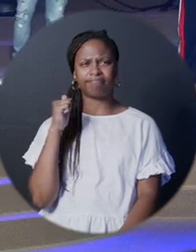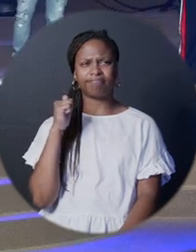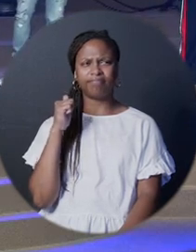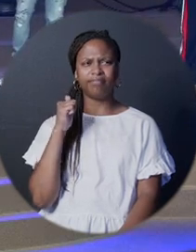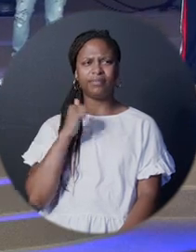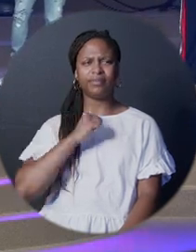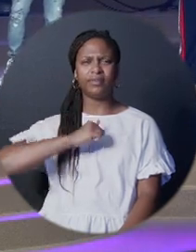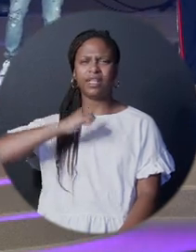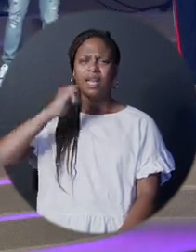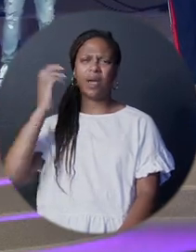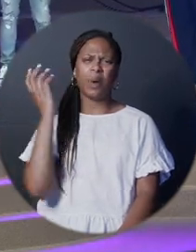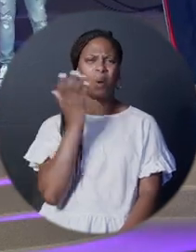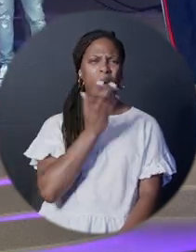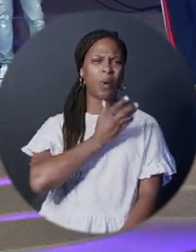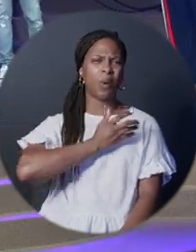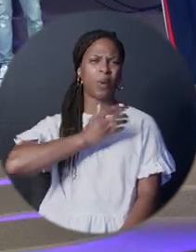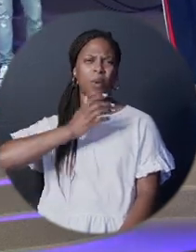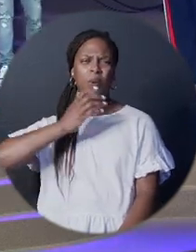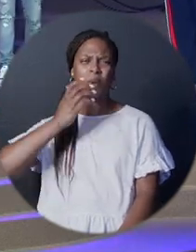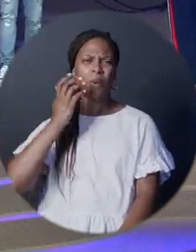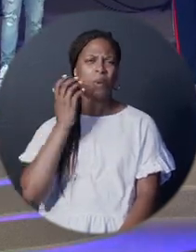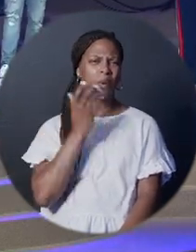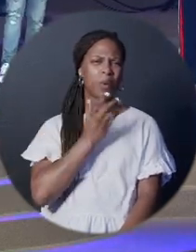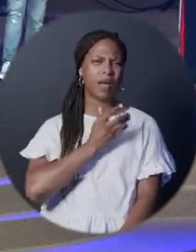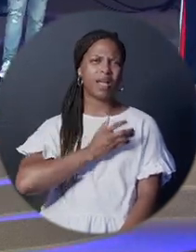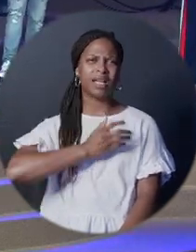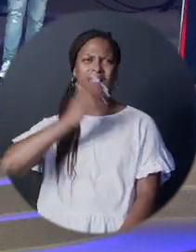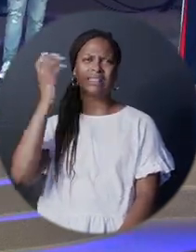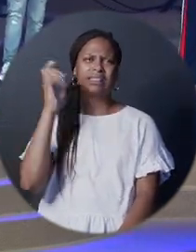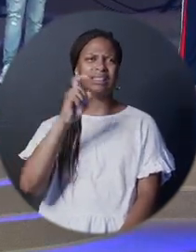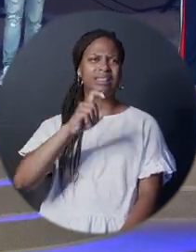forfeit. Kafir, come on. And oh, singing oh,